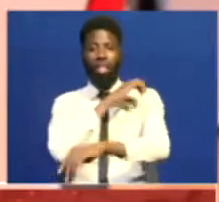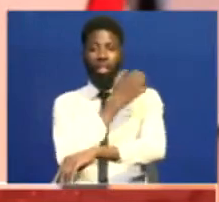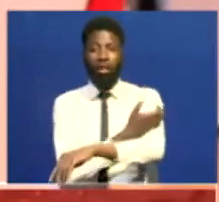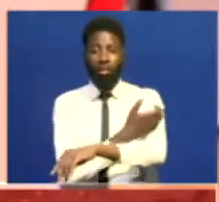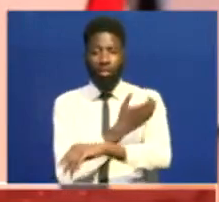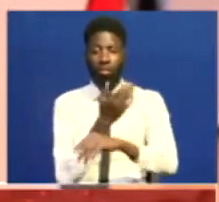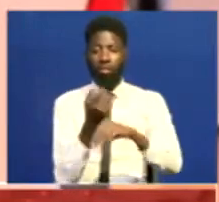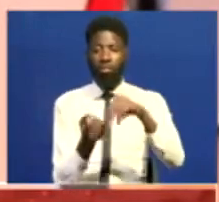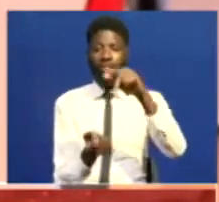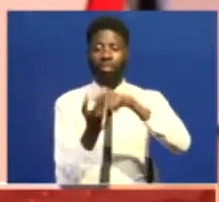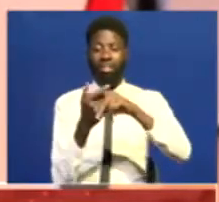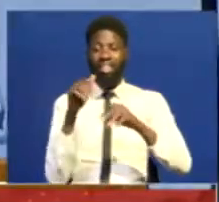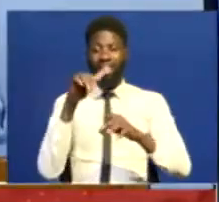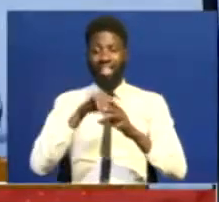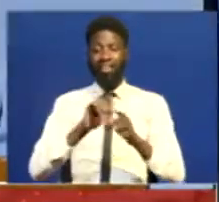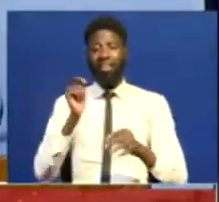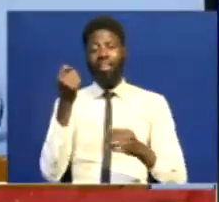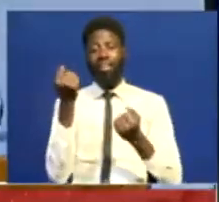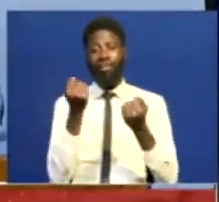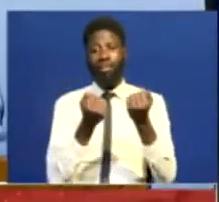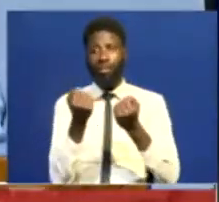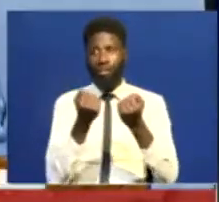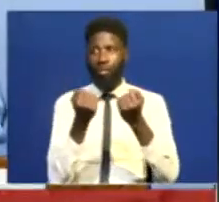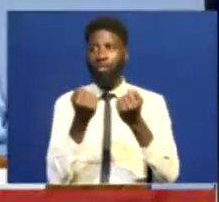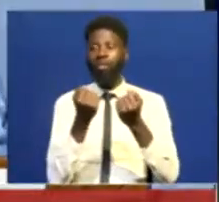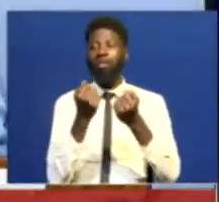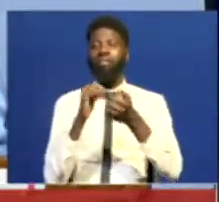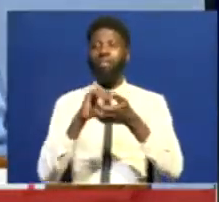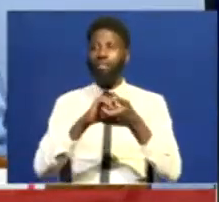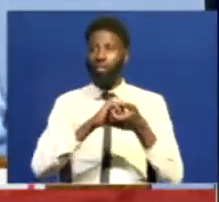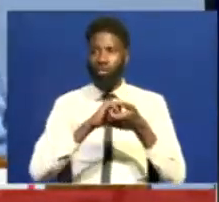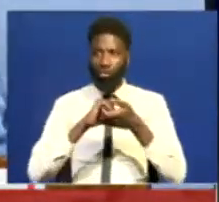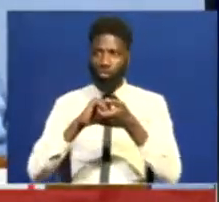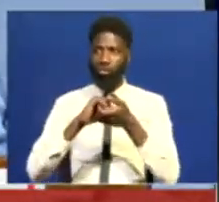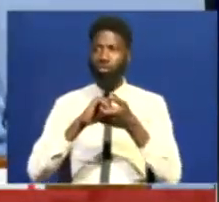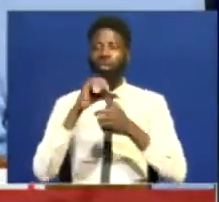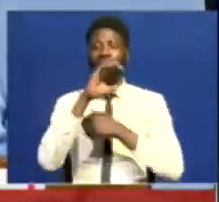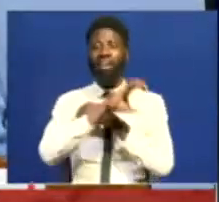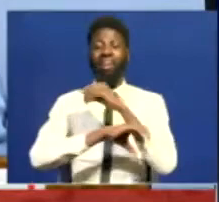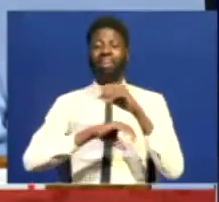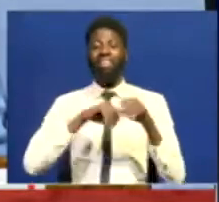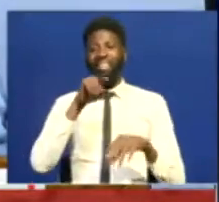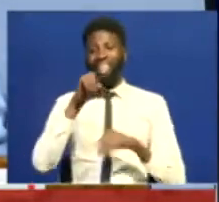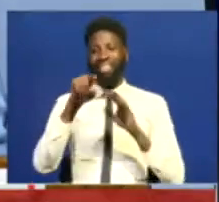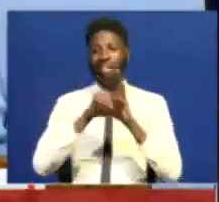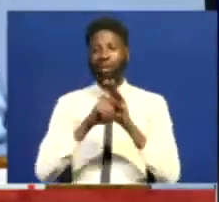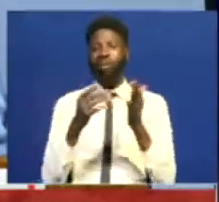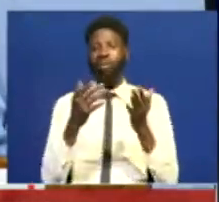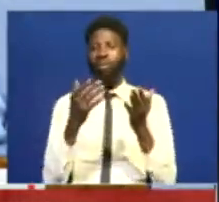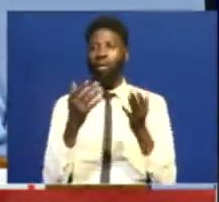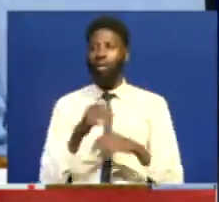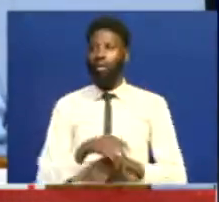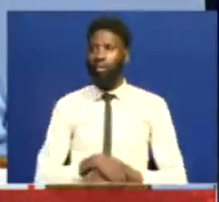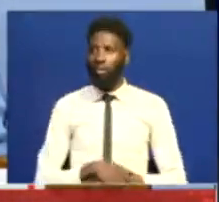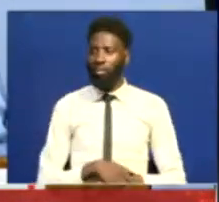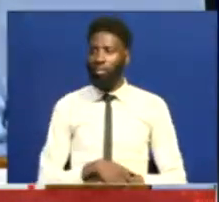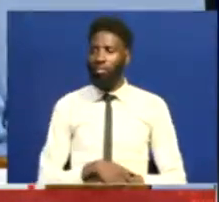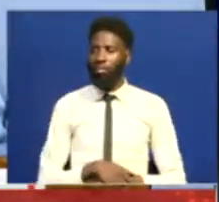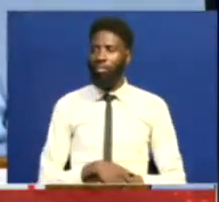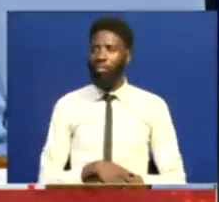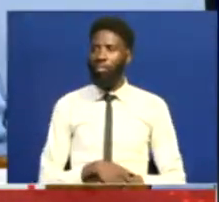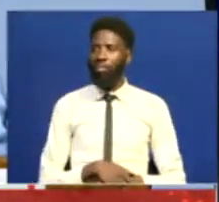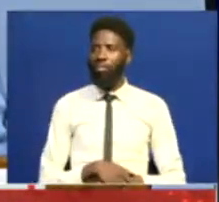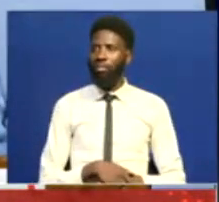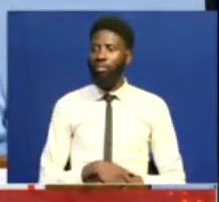that is coming at Kenya Motorsports Federation and motorsport in this country is that negative energy of choking of George Floyd. And